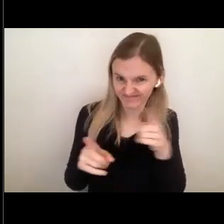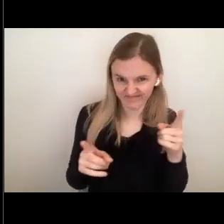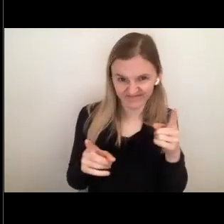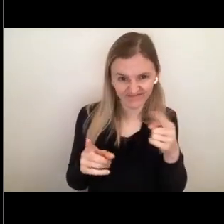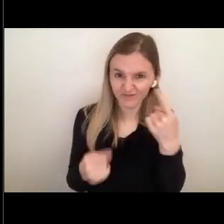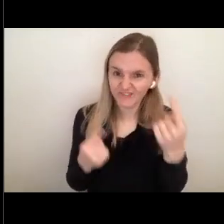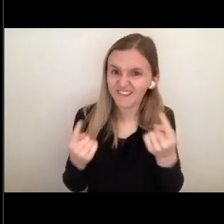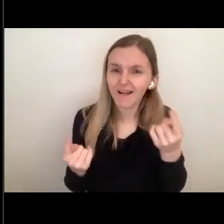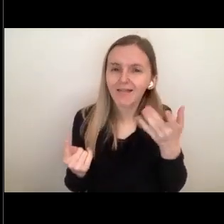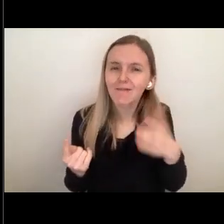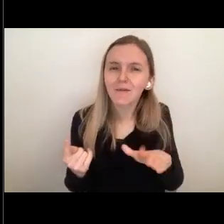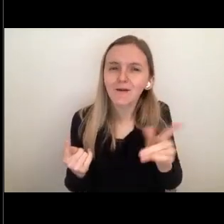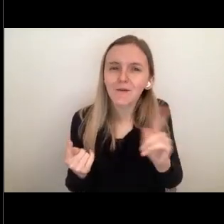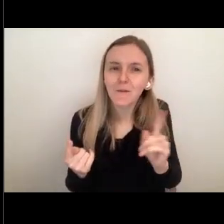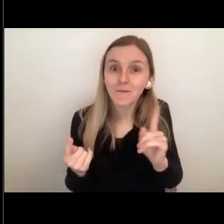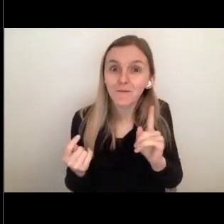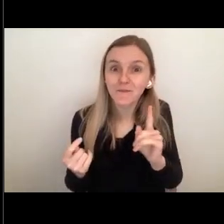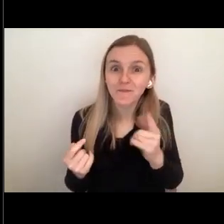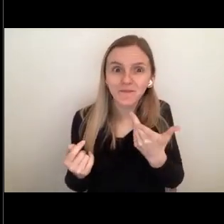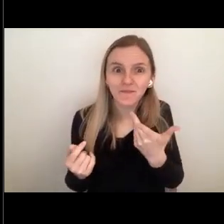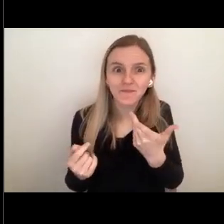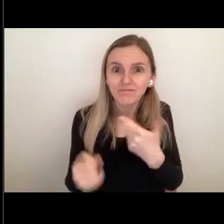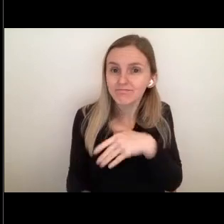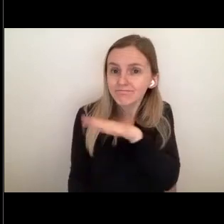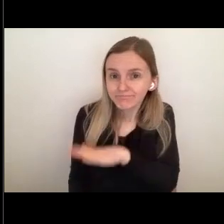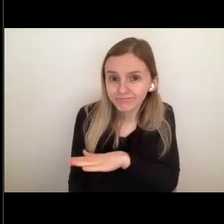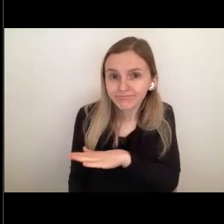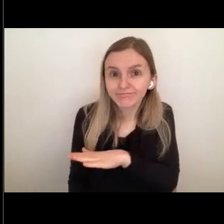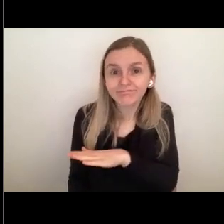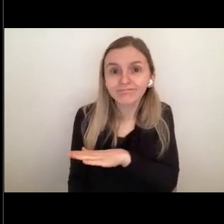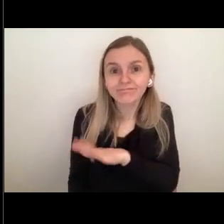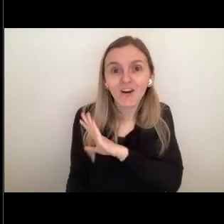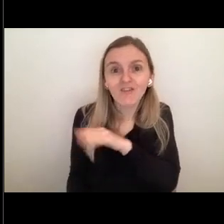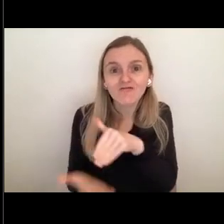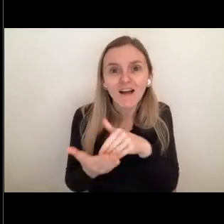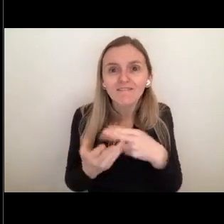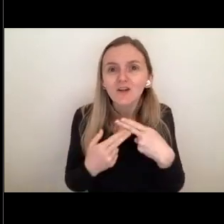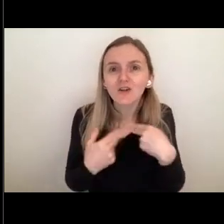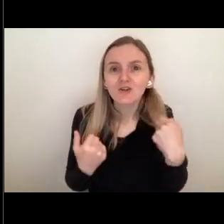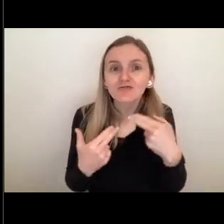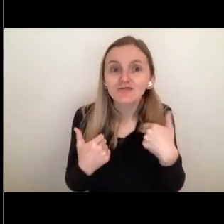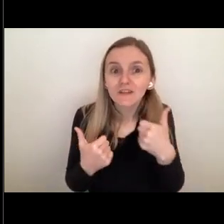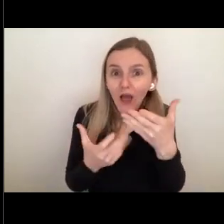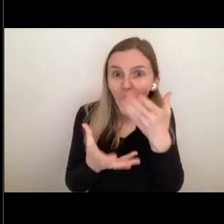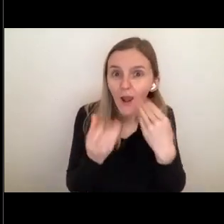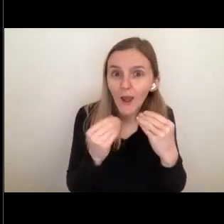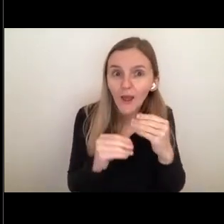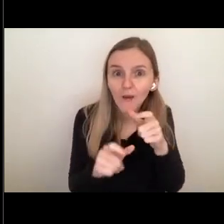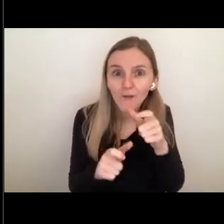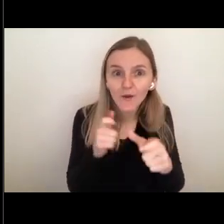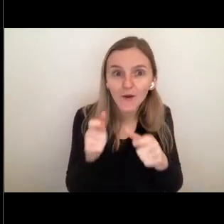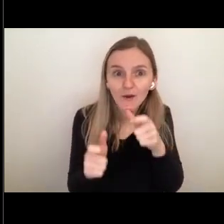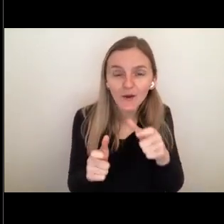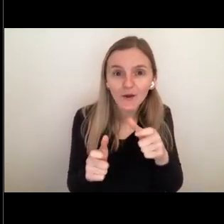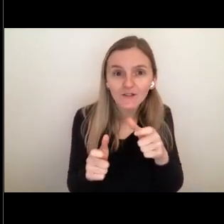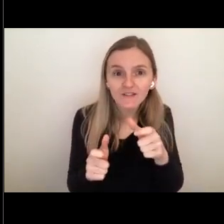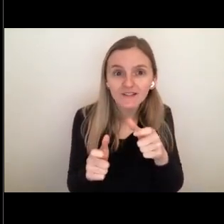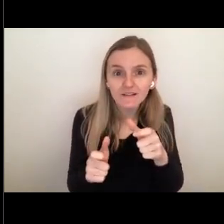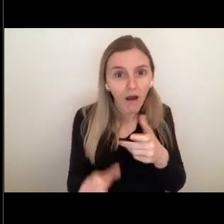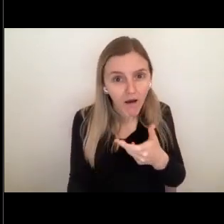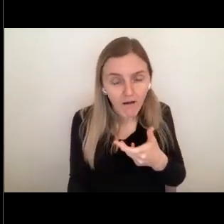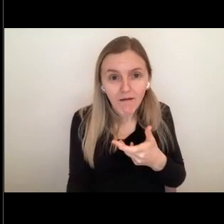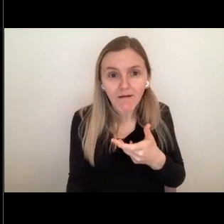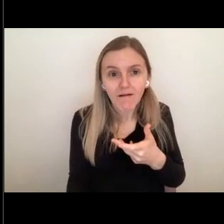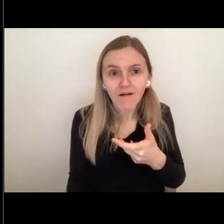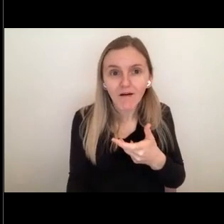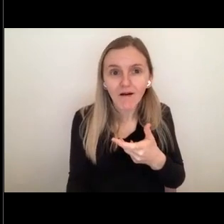a young one has gone into nursery and maybe learned a few words we didn't know, and that they even knew and picked